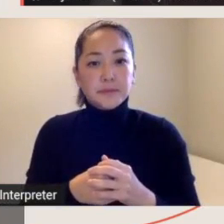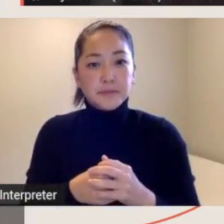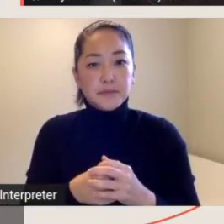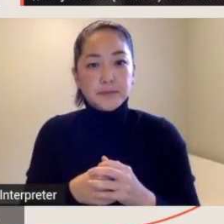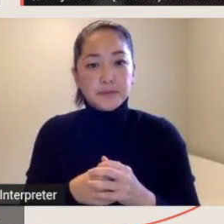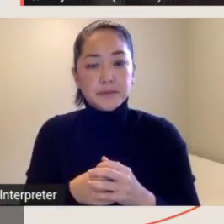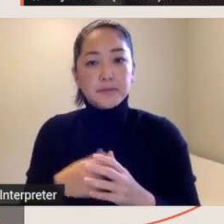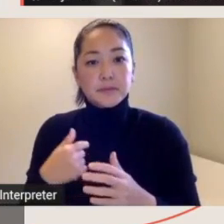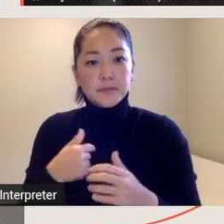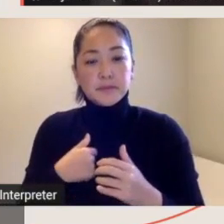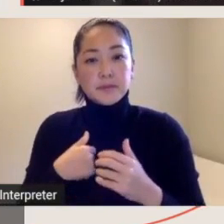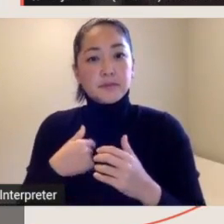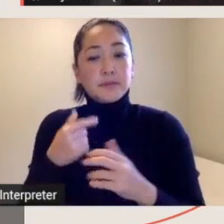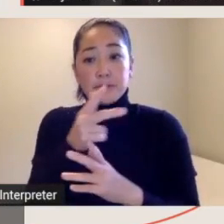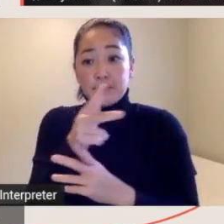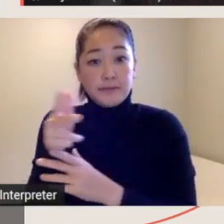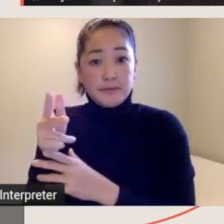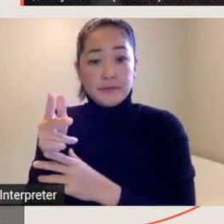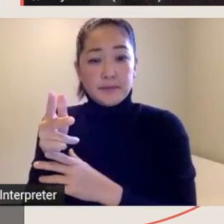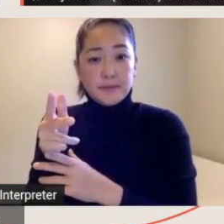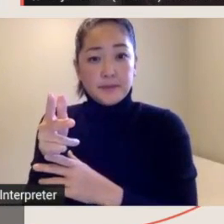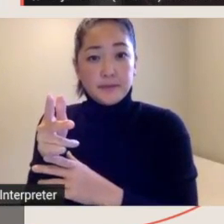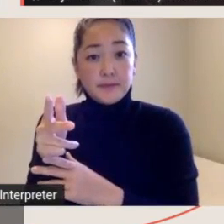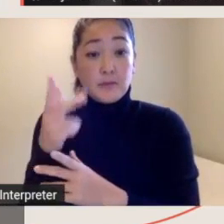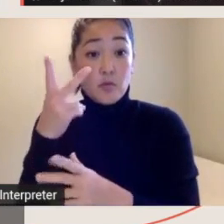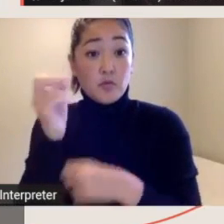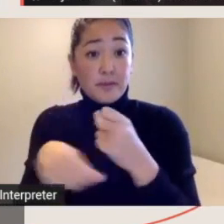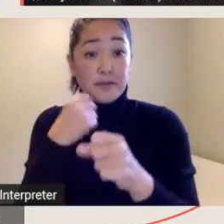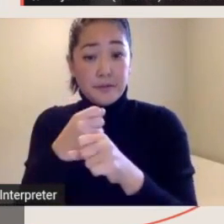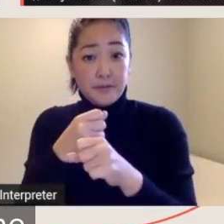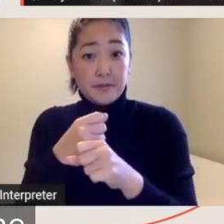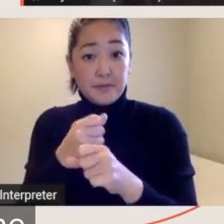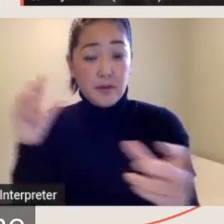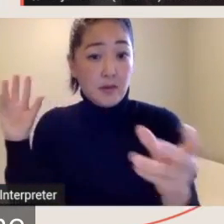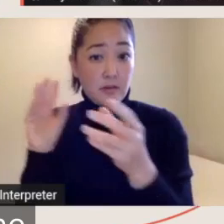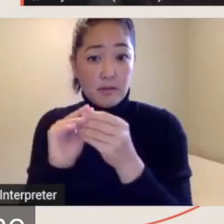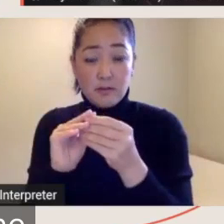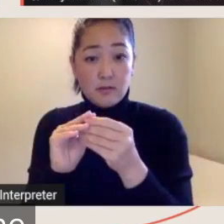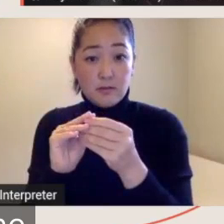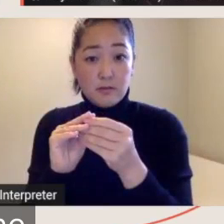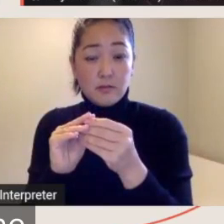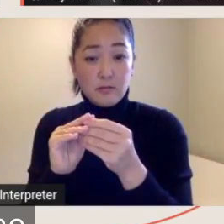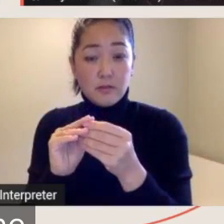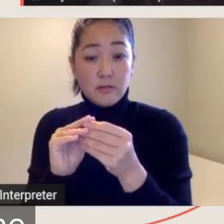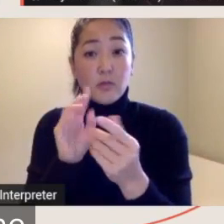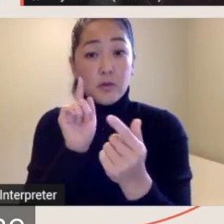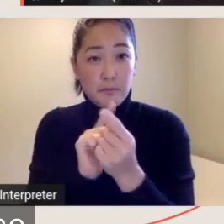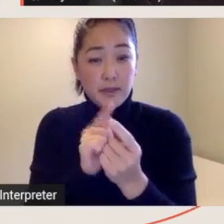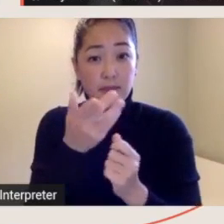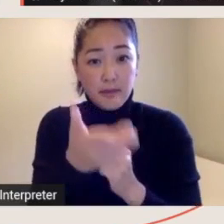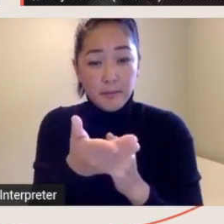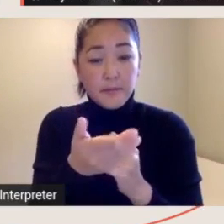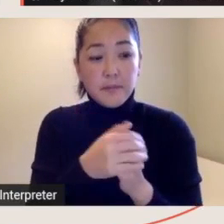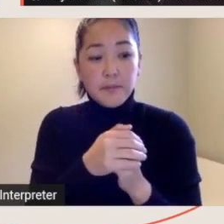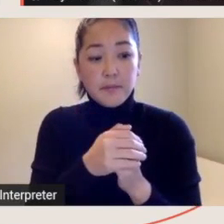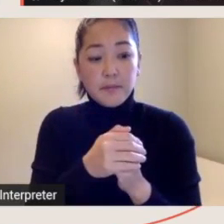Yeah, we filmed over the course of 3 years. I mean, totally. I mean, the film, because we met them at